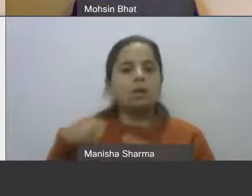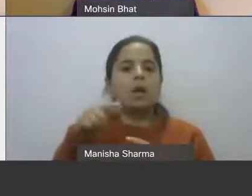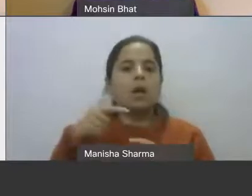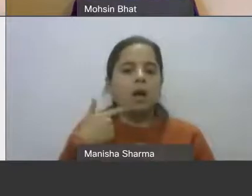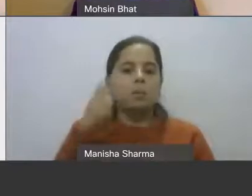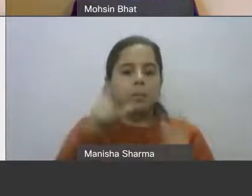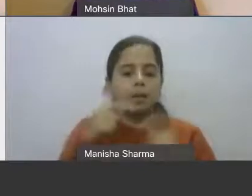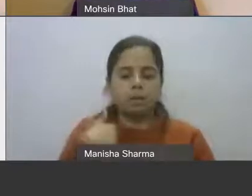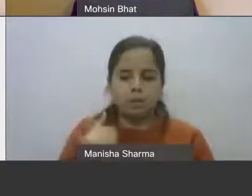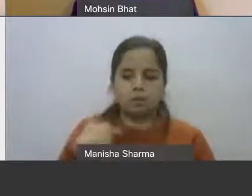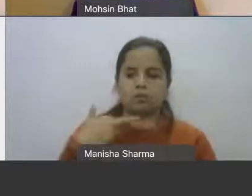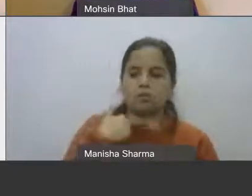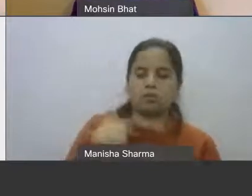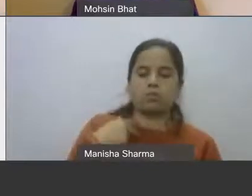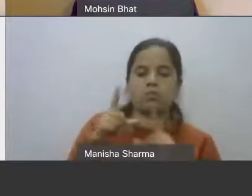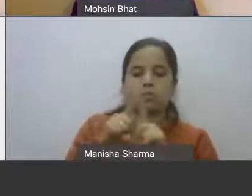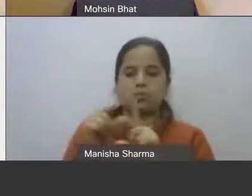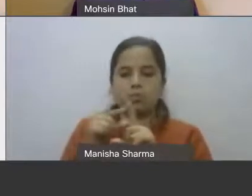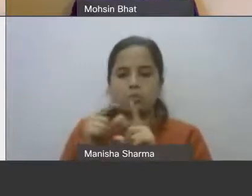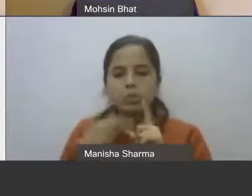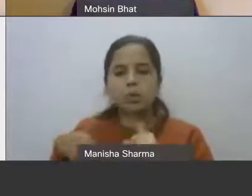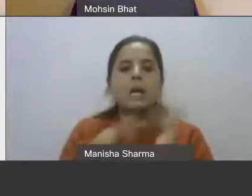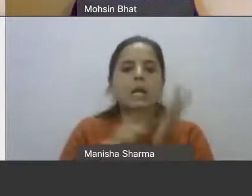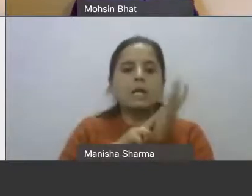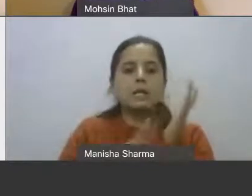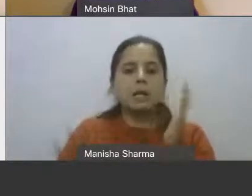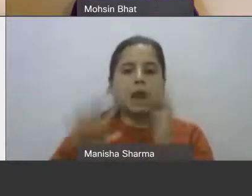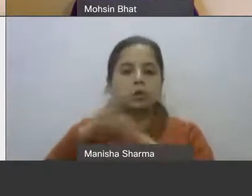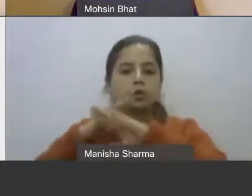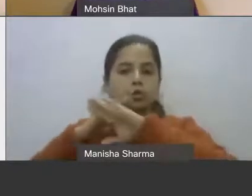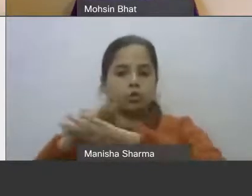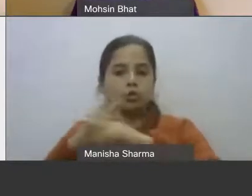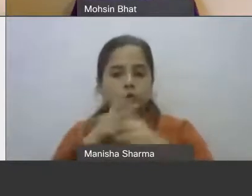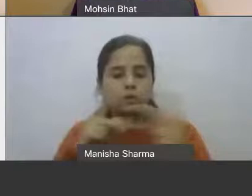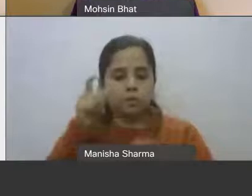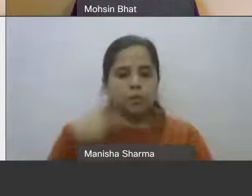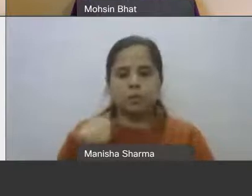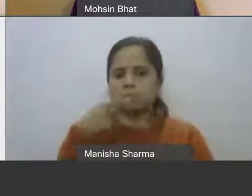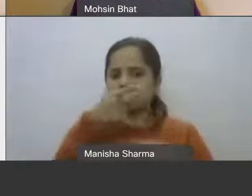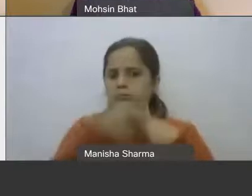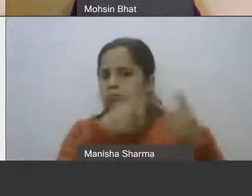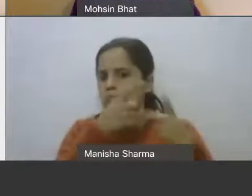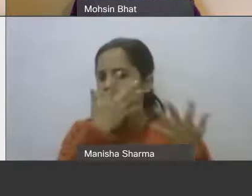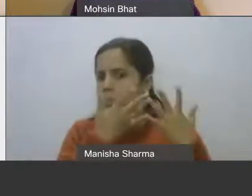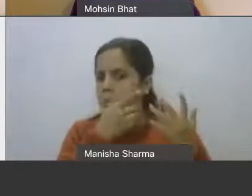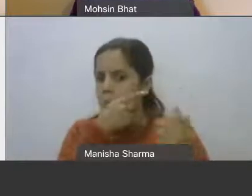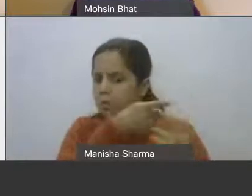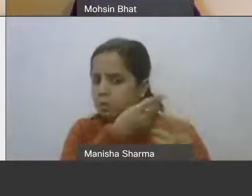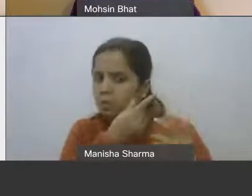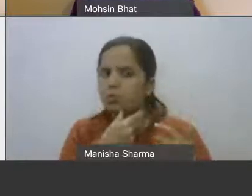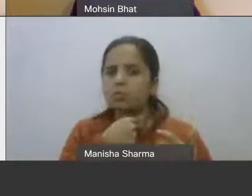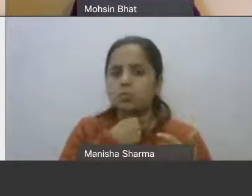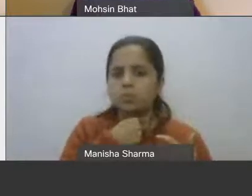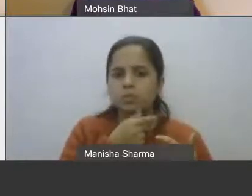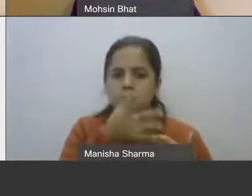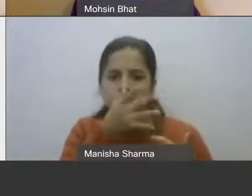immigration, disrupting the national security and demographic balance of the country. So rather